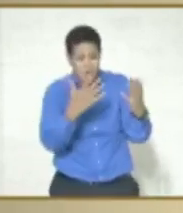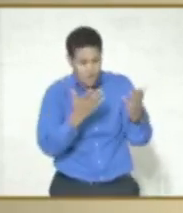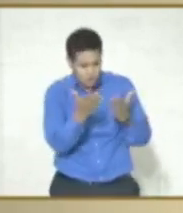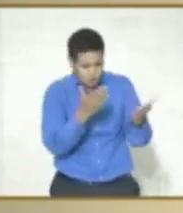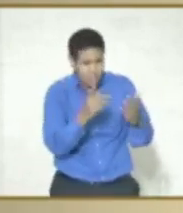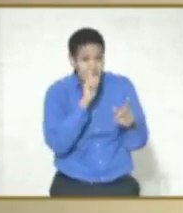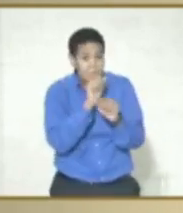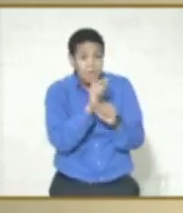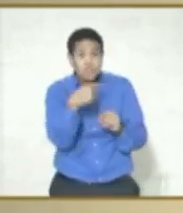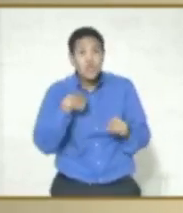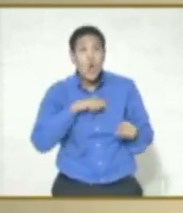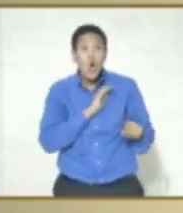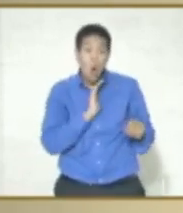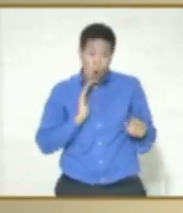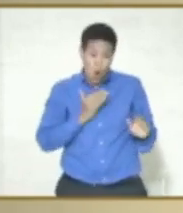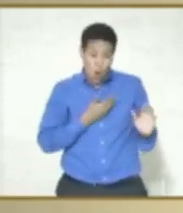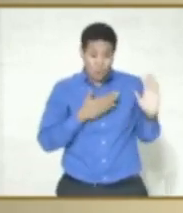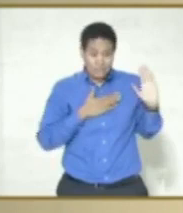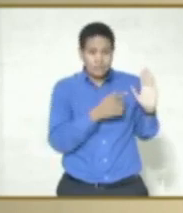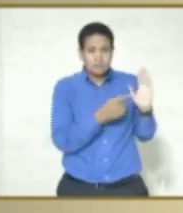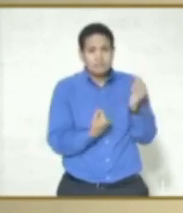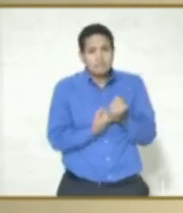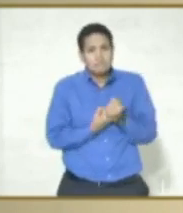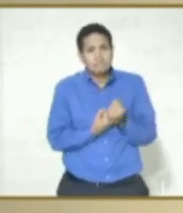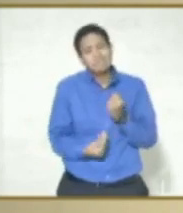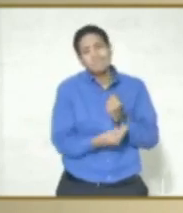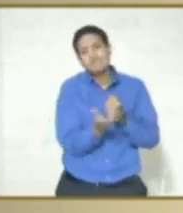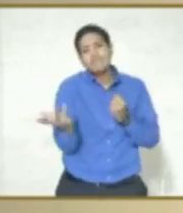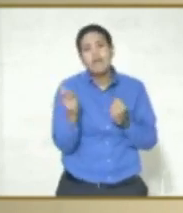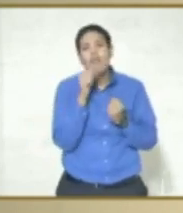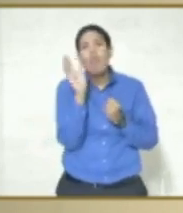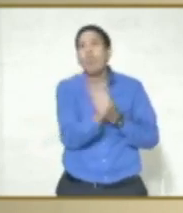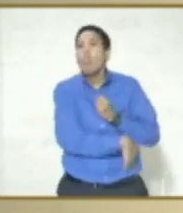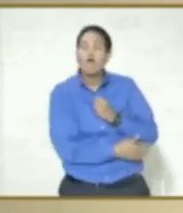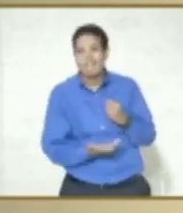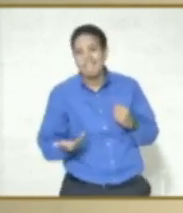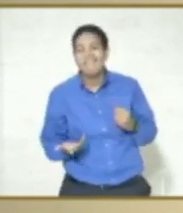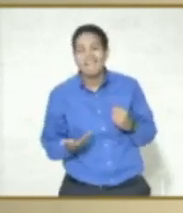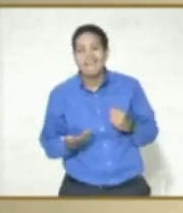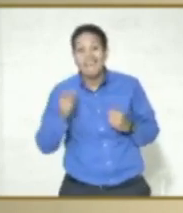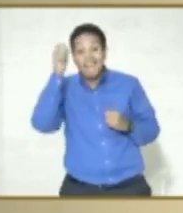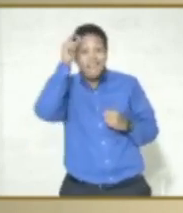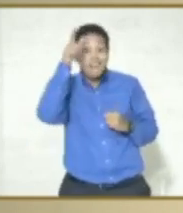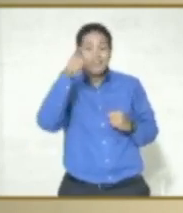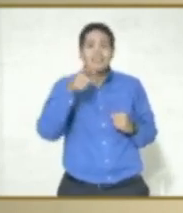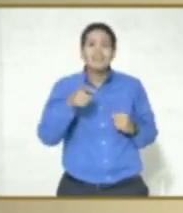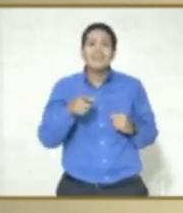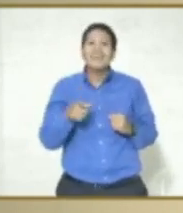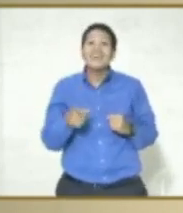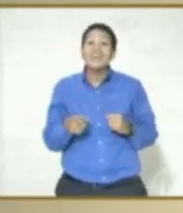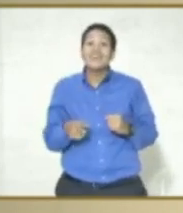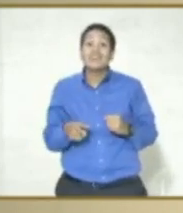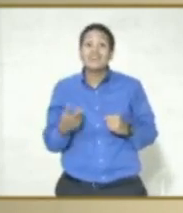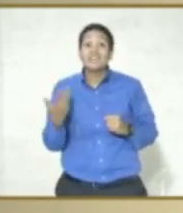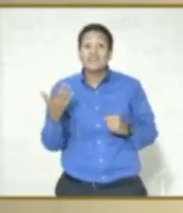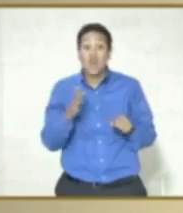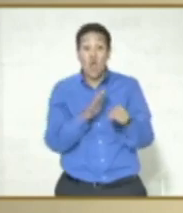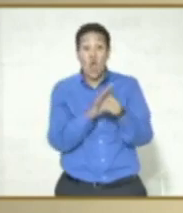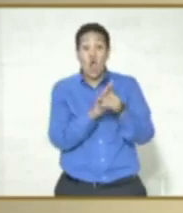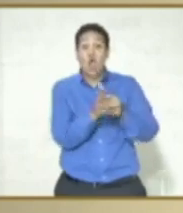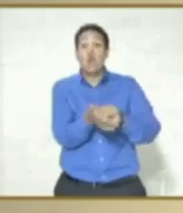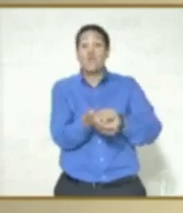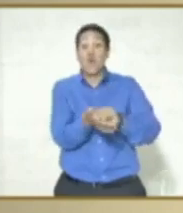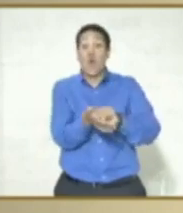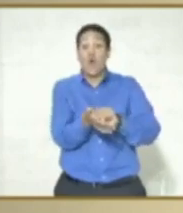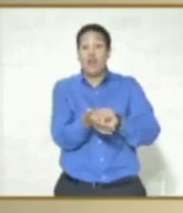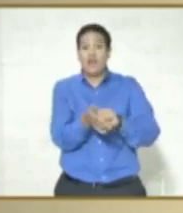in touch with critical care that they need. It is not lost on us that the devastating effect that COVID has had on